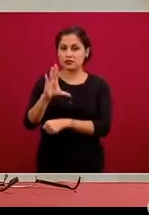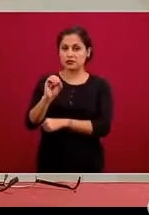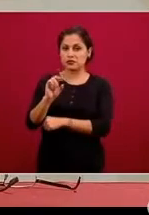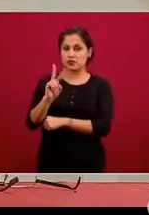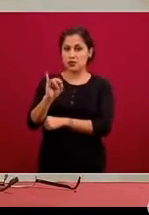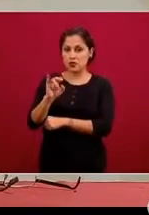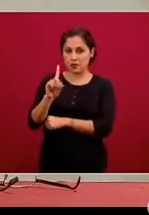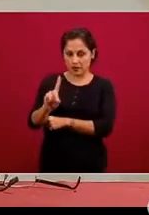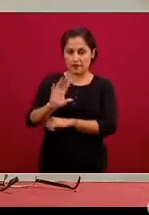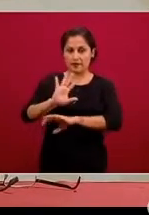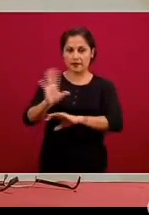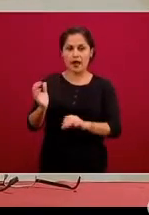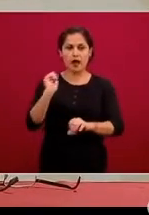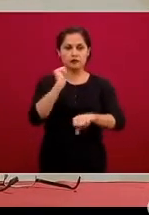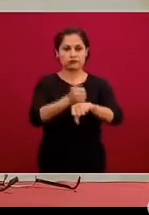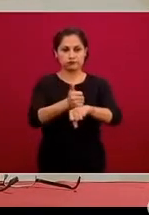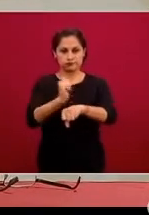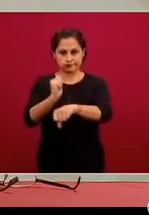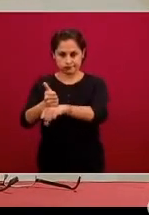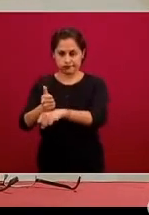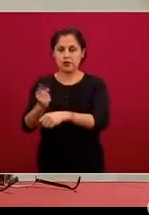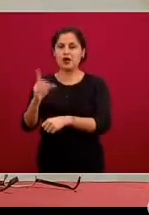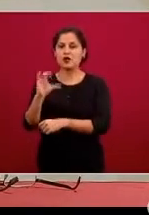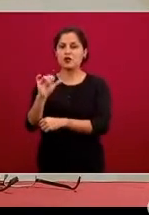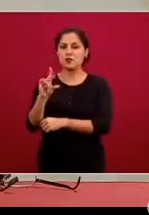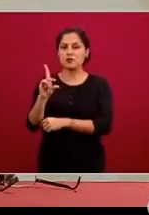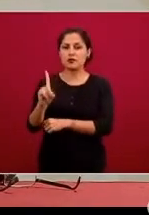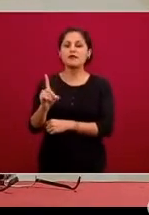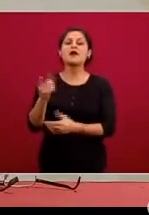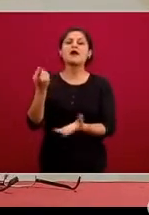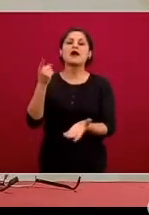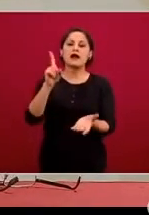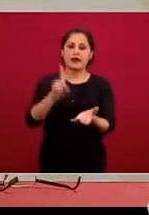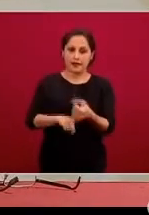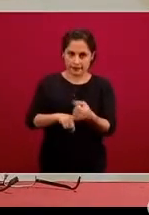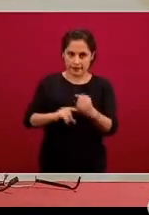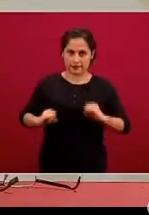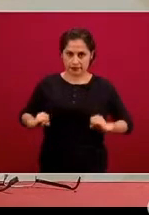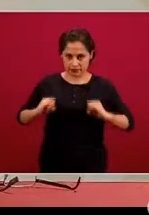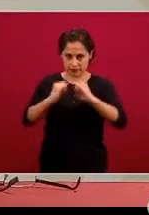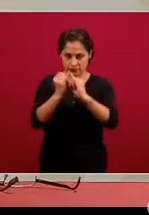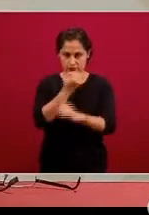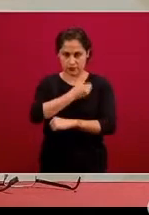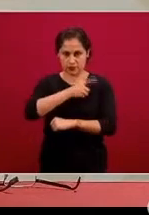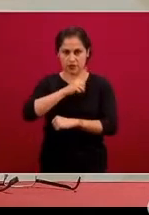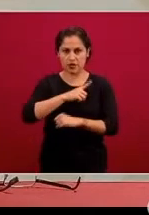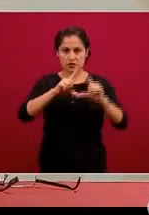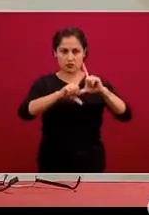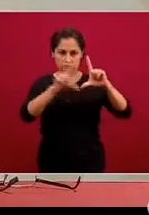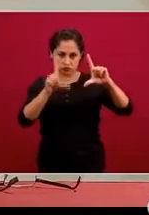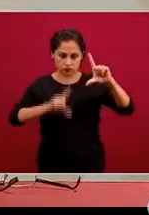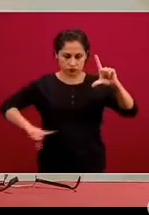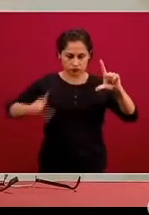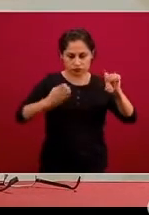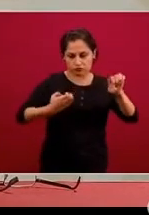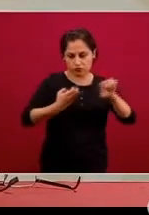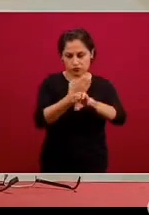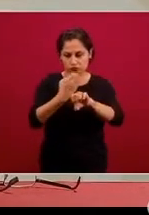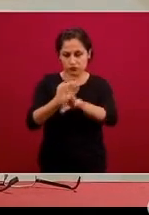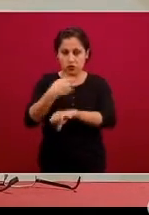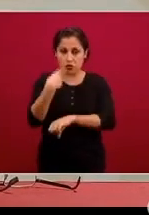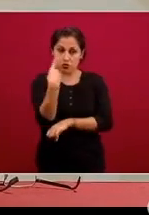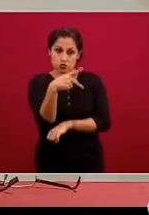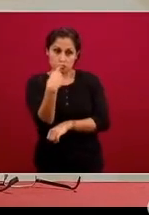First of all, the list is fixed and they are the designated COVID hospitals. That is the term we're using to refer to